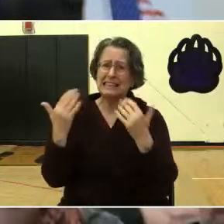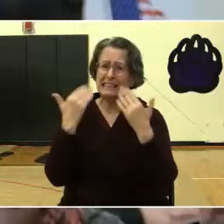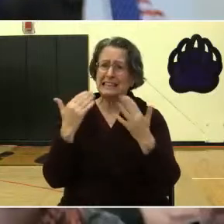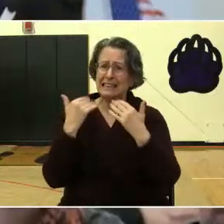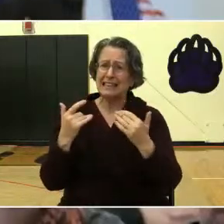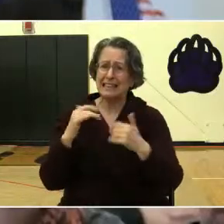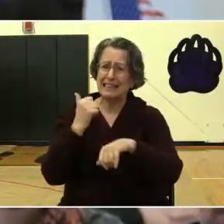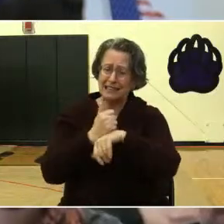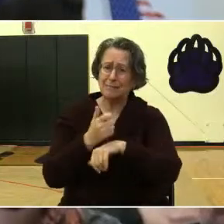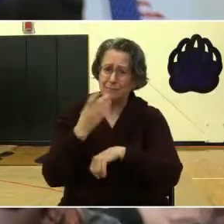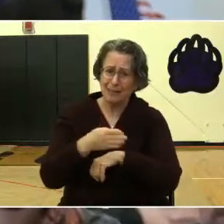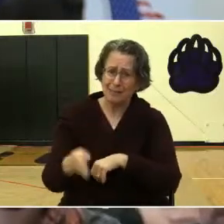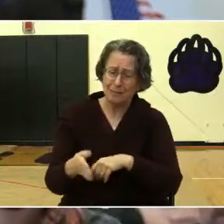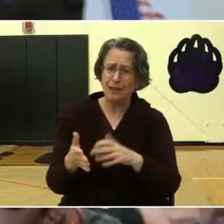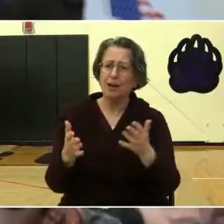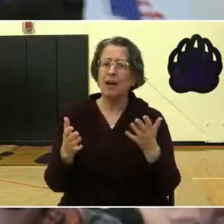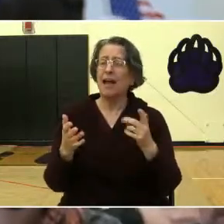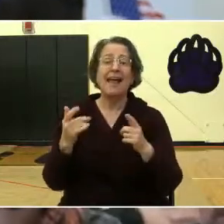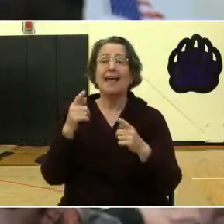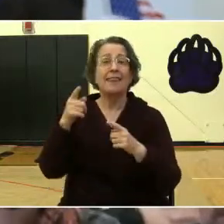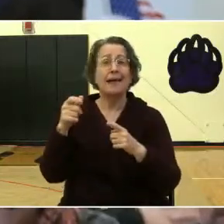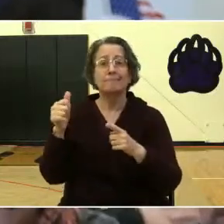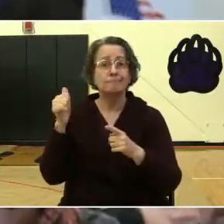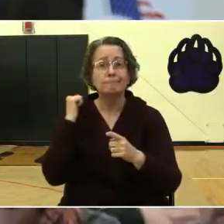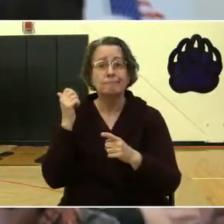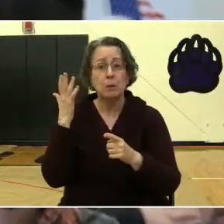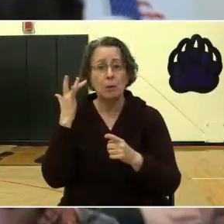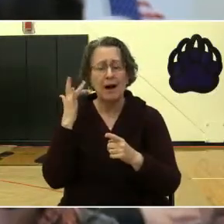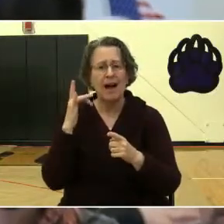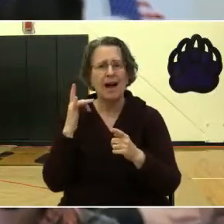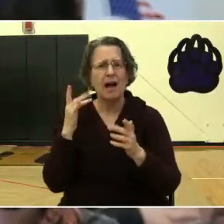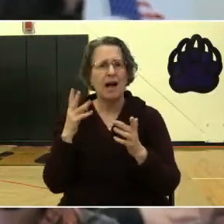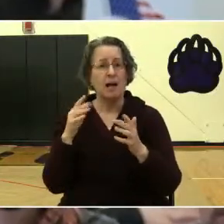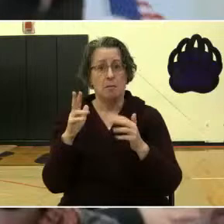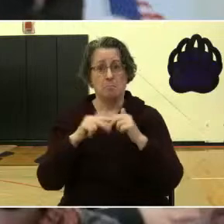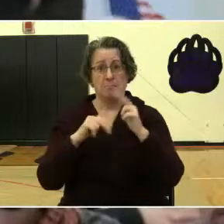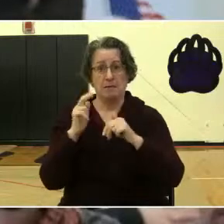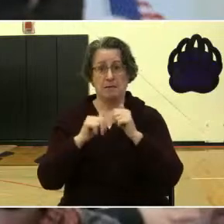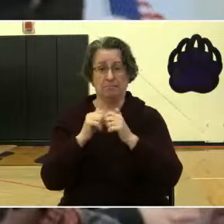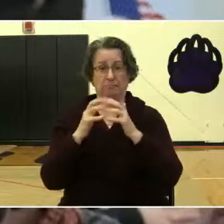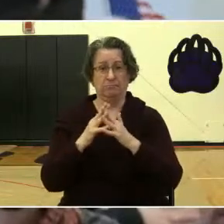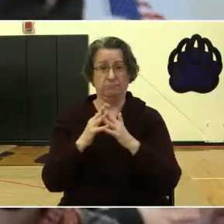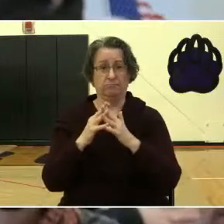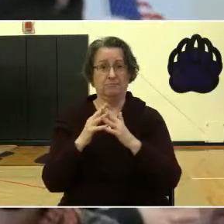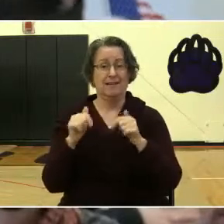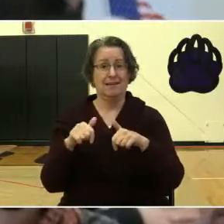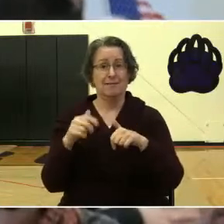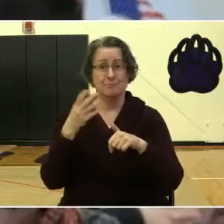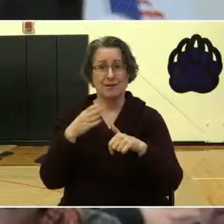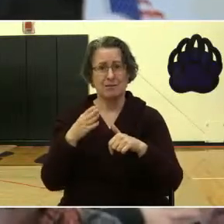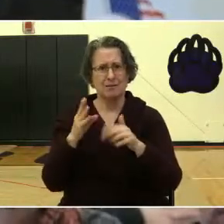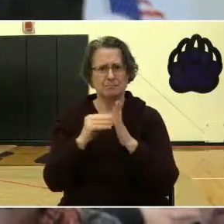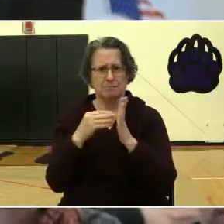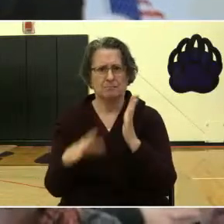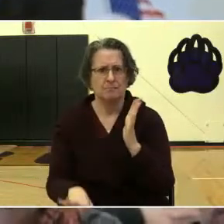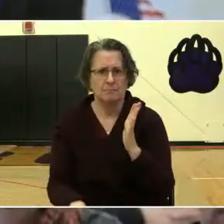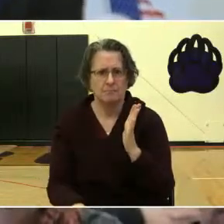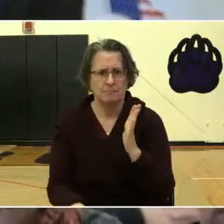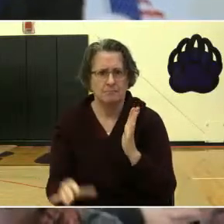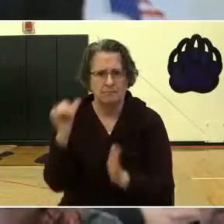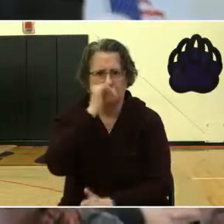out like it's it's just too expensive and and one of the reasons is is you know Vermont has the seventh